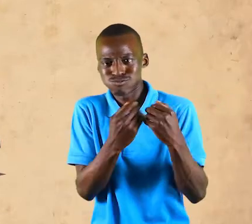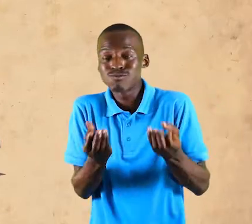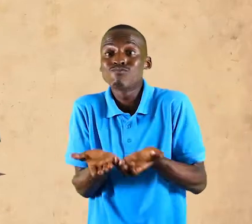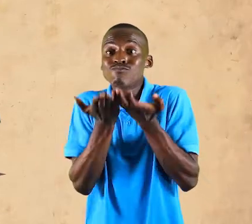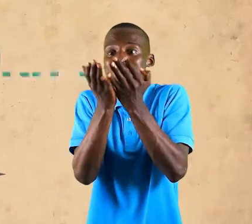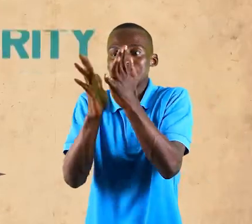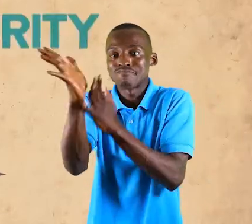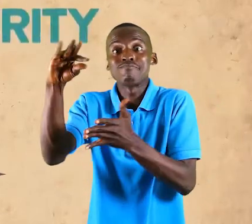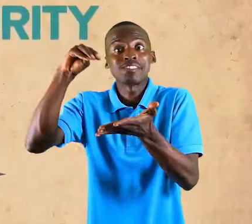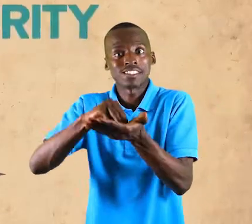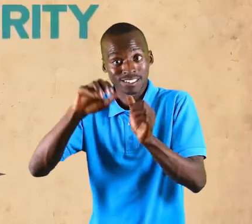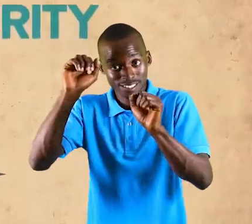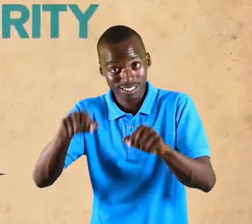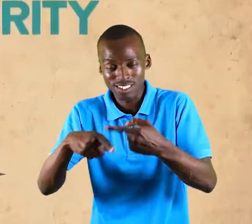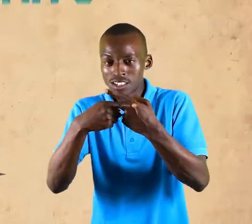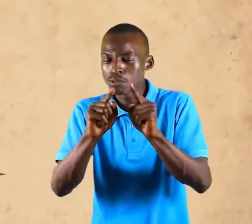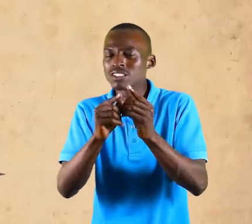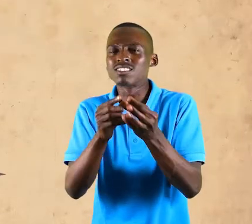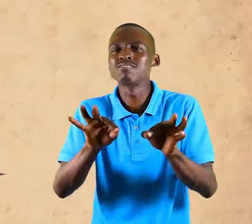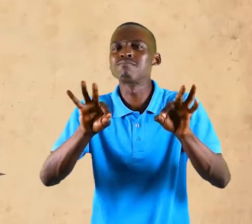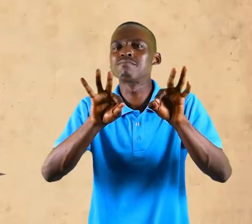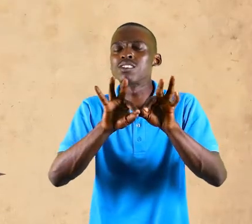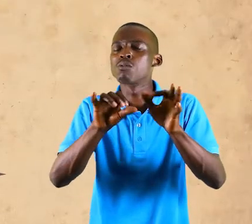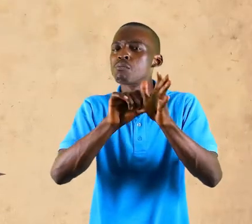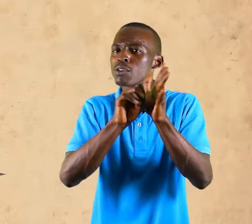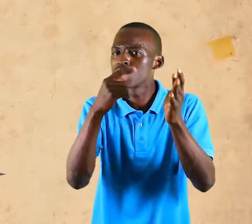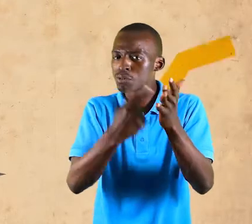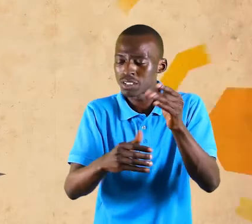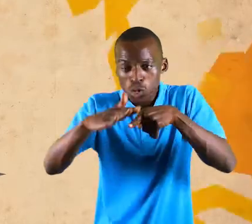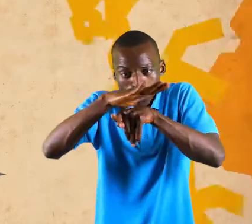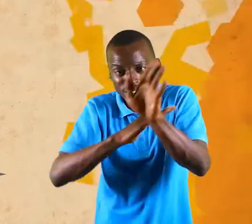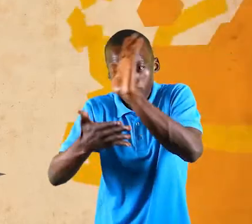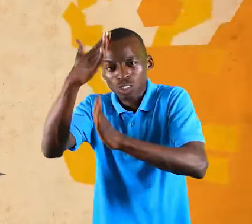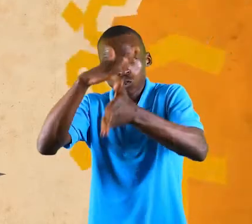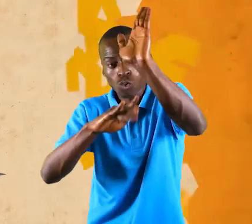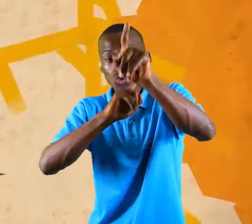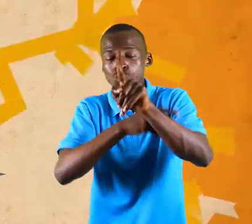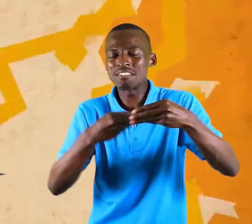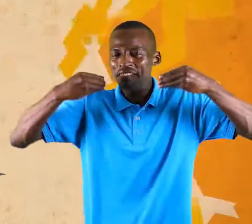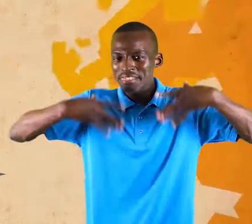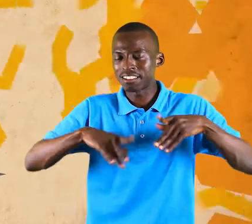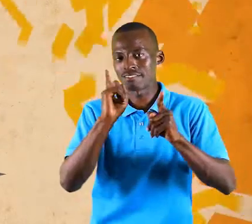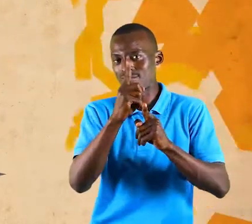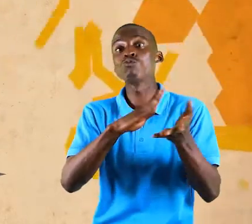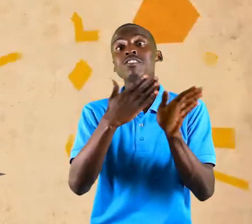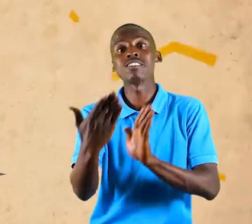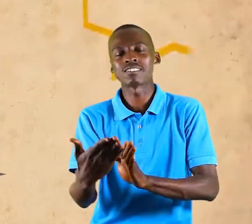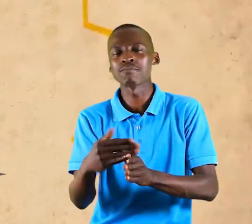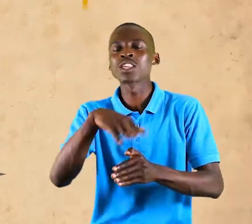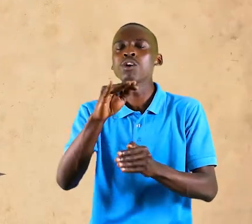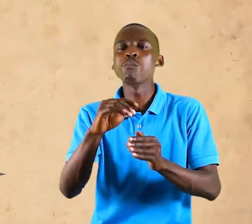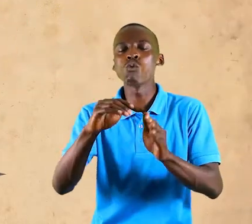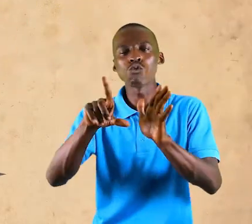bath, offer sacrifice, and you're pure again. What is inappropriate is entering into God's presence when you're in an impure state.